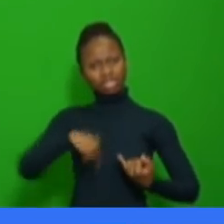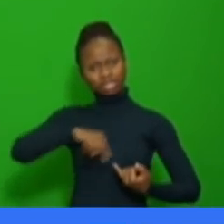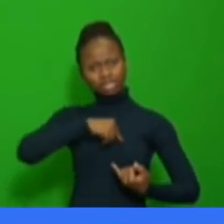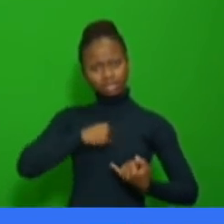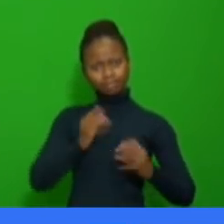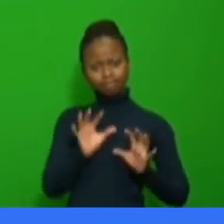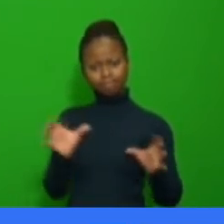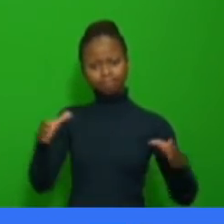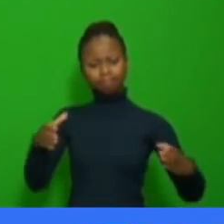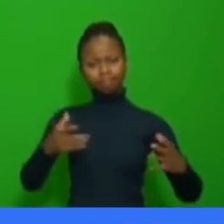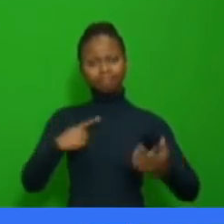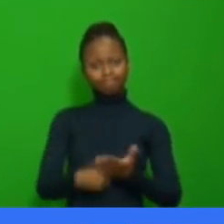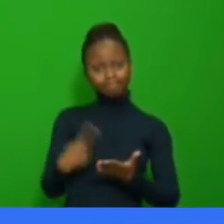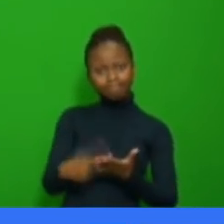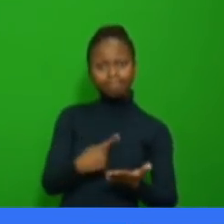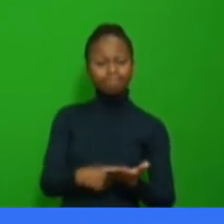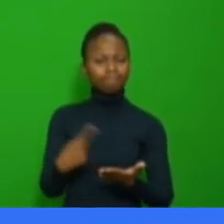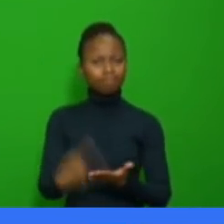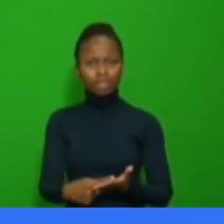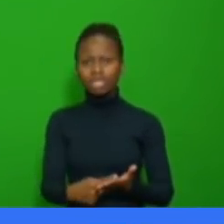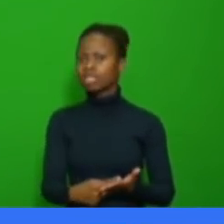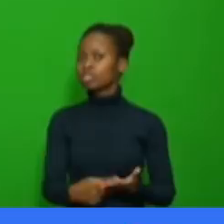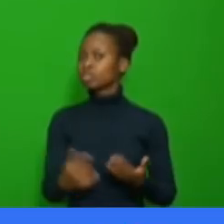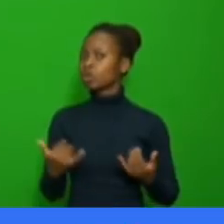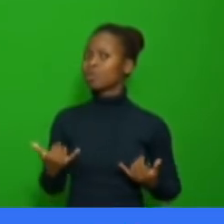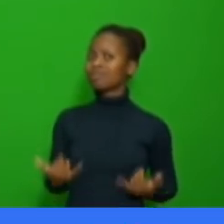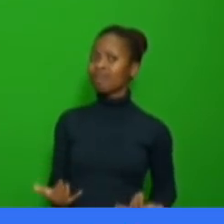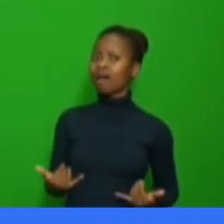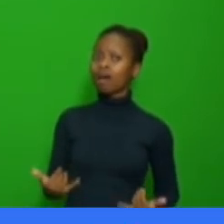PSM Institute when it comes to